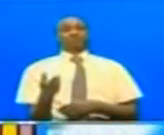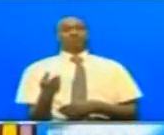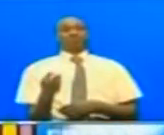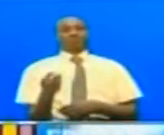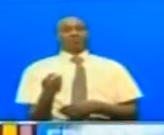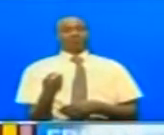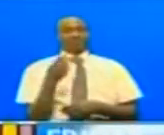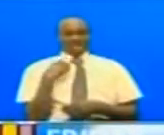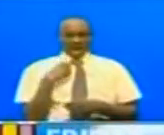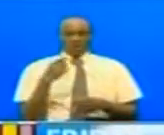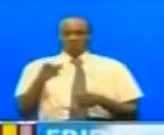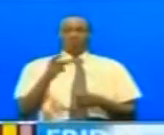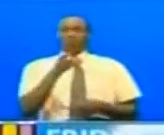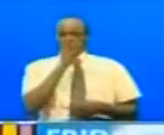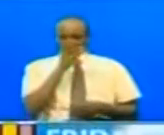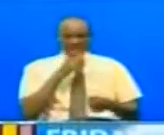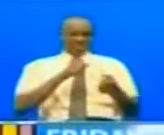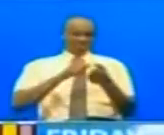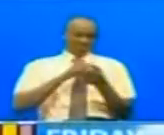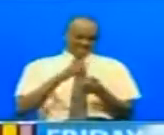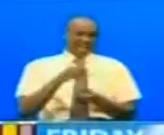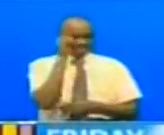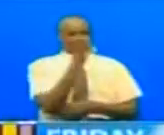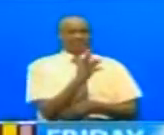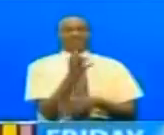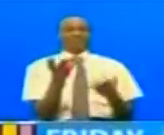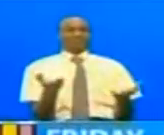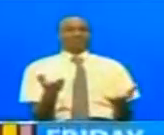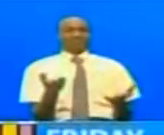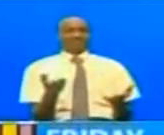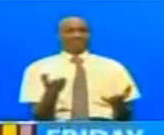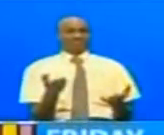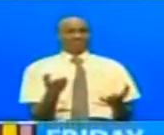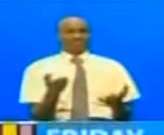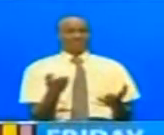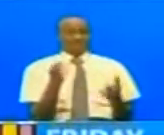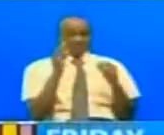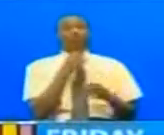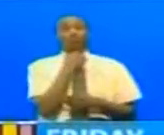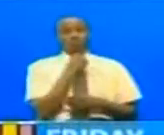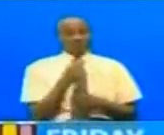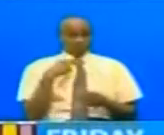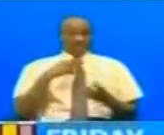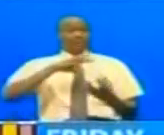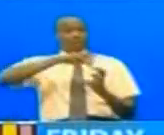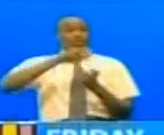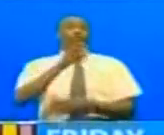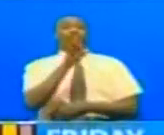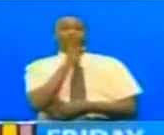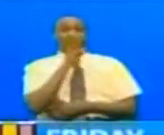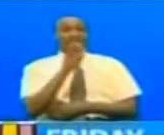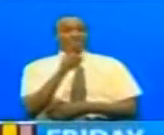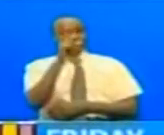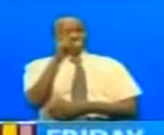refinery, transport, and then it is like if you want to buy a bottle of water, 1 liter